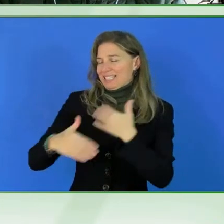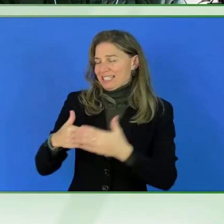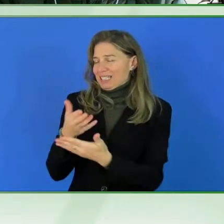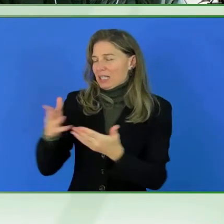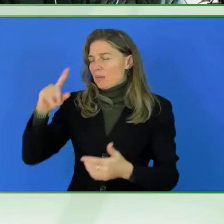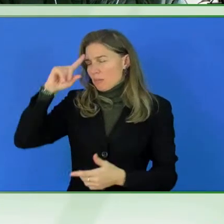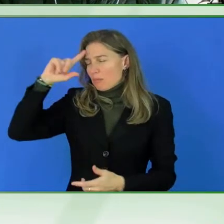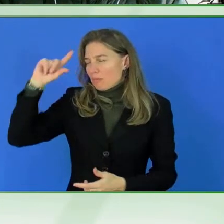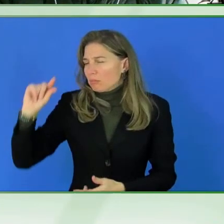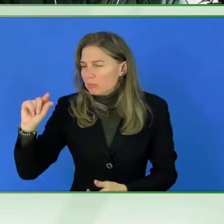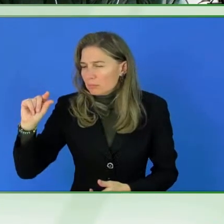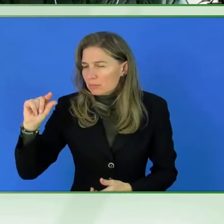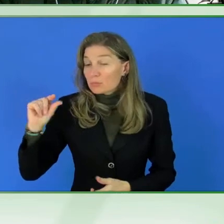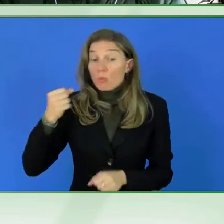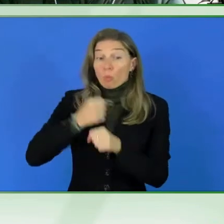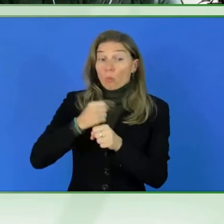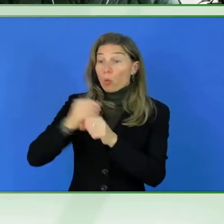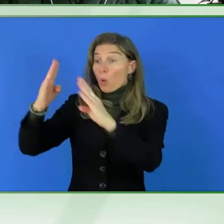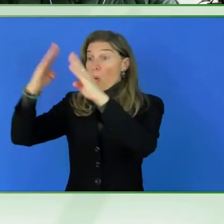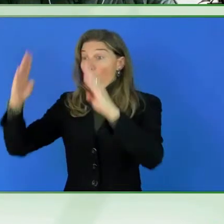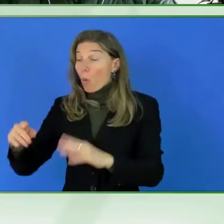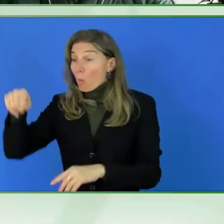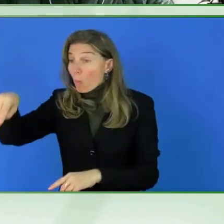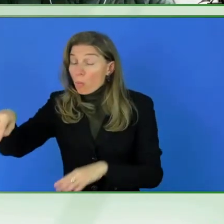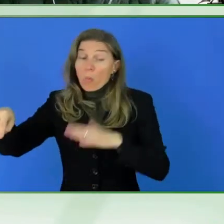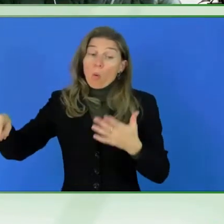flex. Next slide, please.